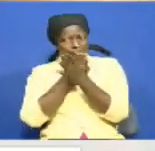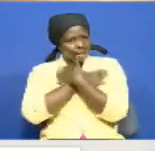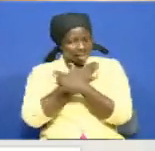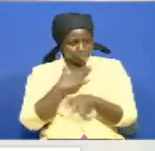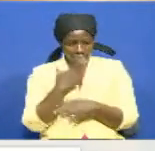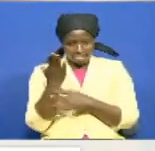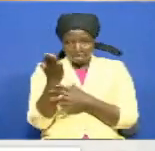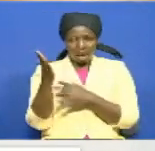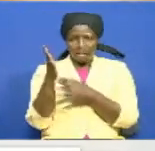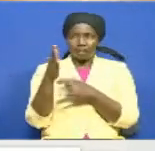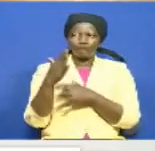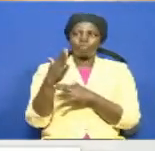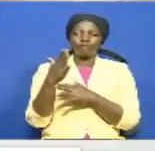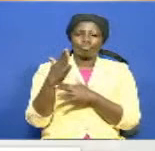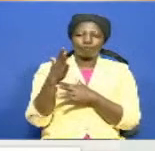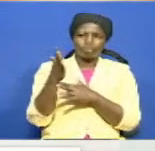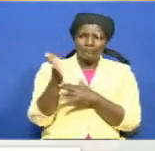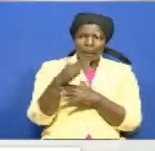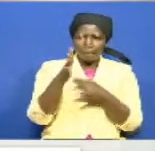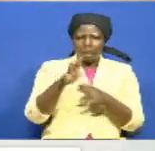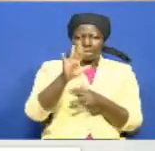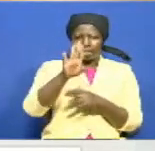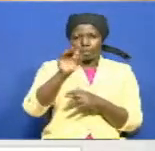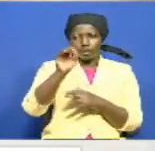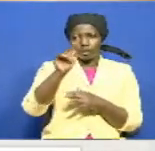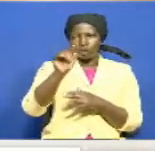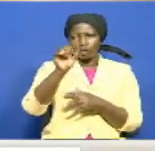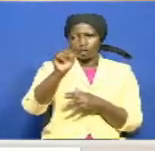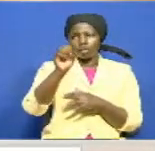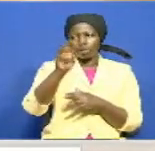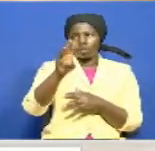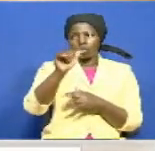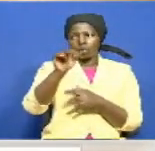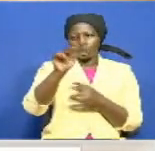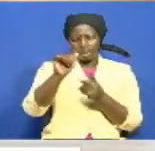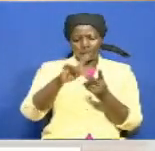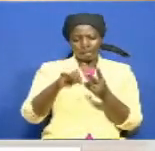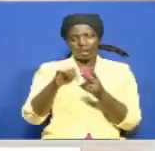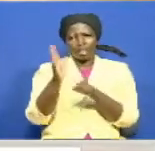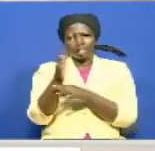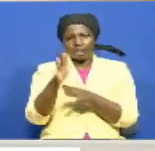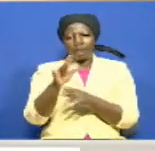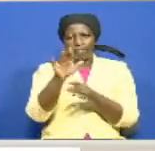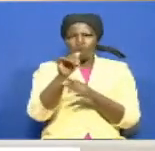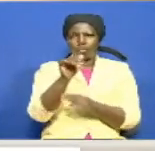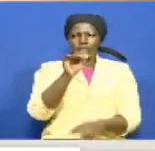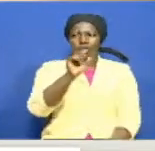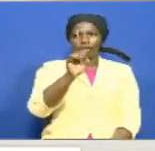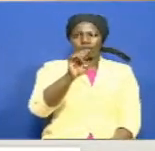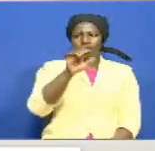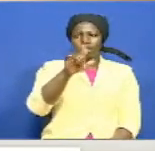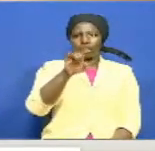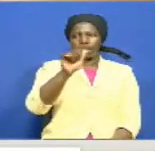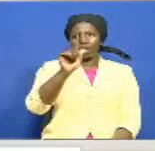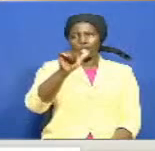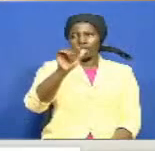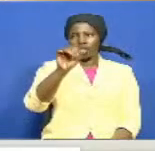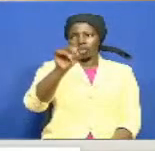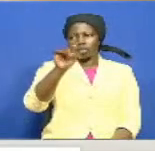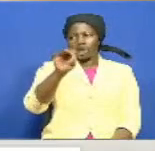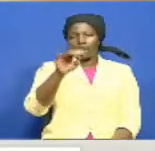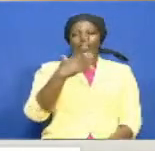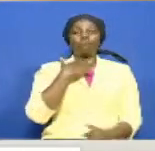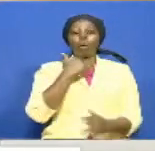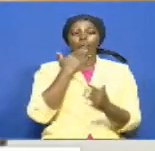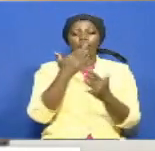Commissioner of Botswana, and my brother Abdul Karim from Sierra Leone, the Minister for Penitentiary, to thank you